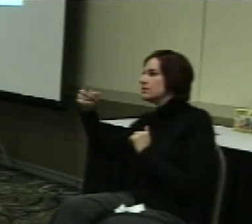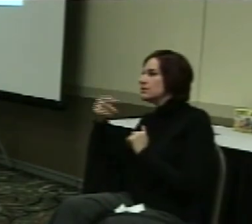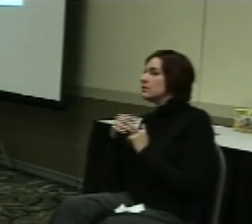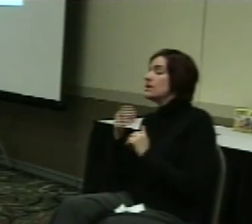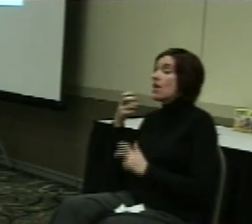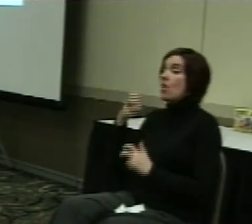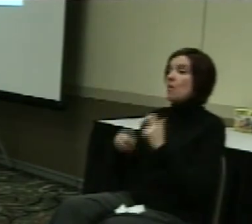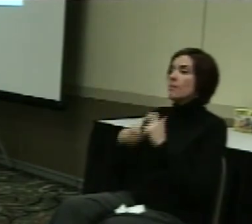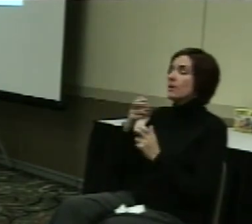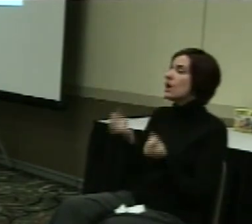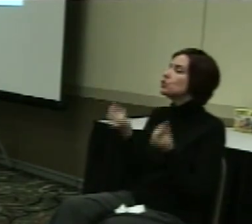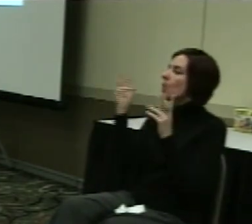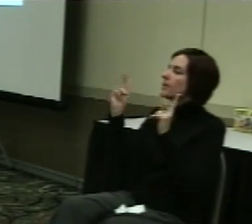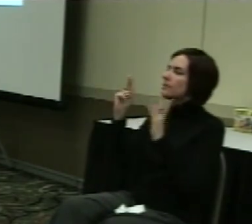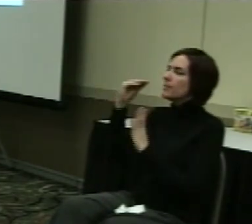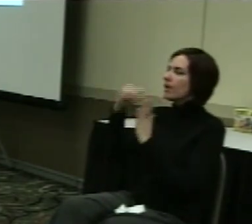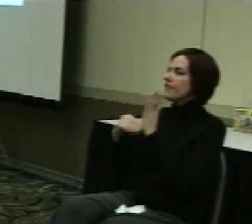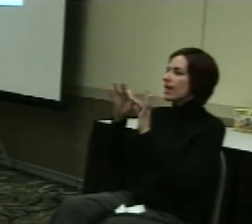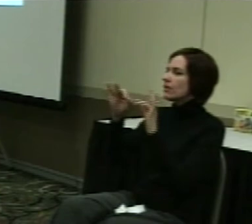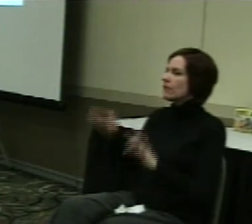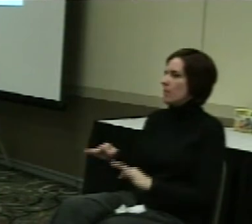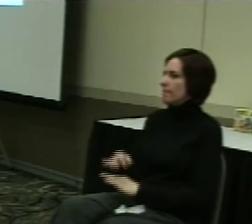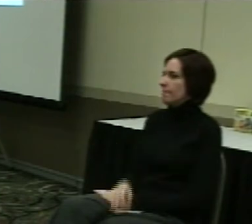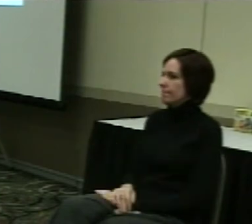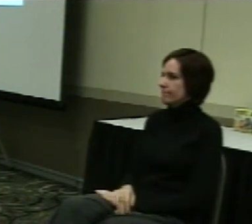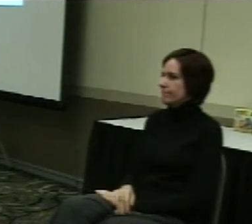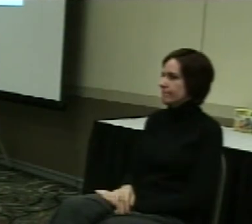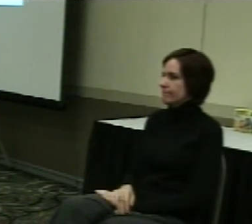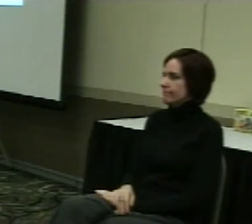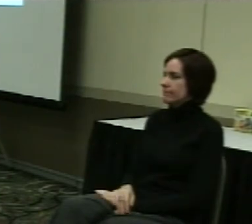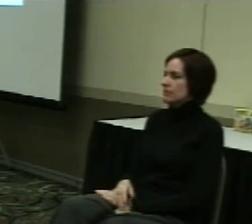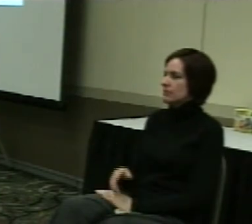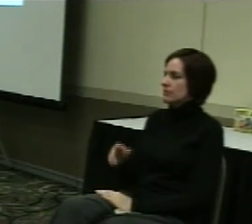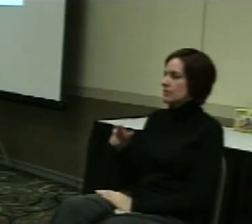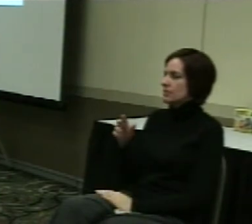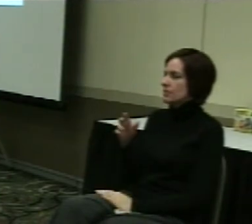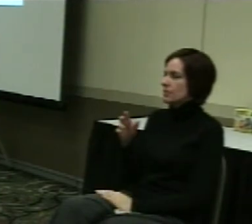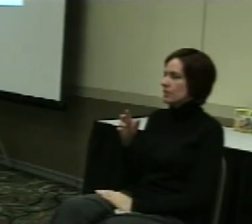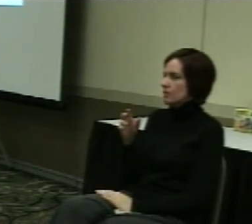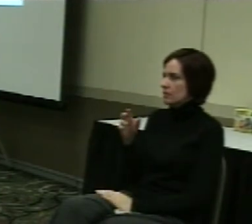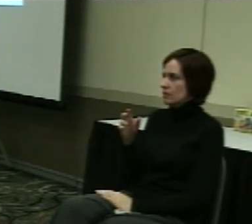is there's so many people filling out the form, and it's like too many